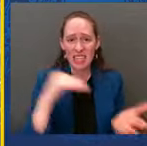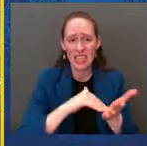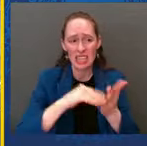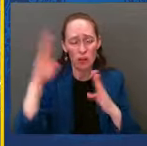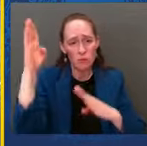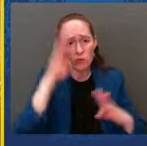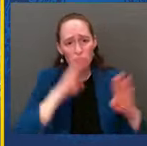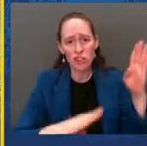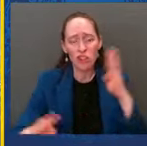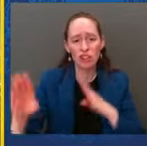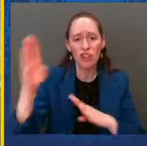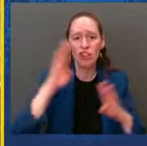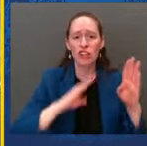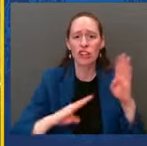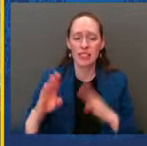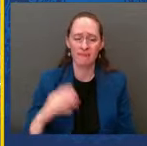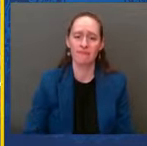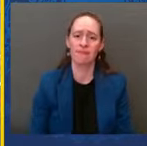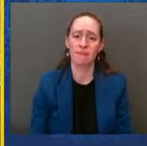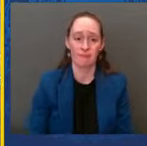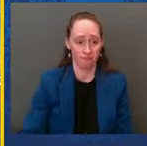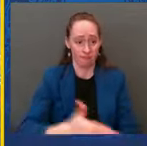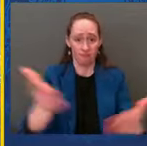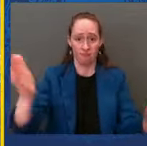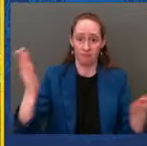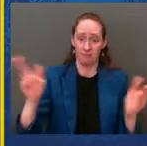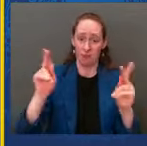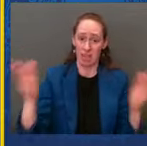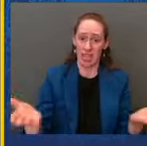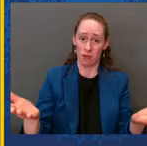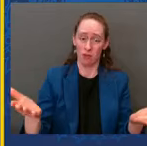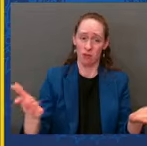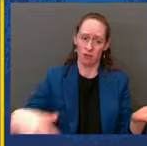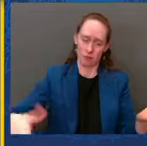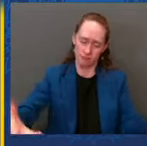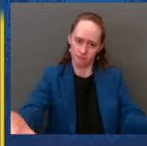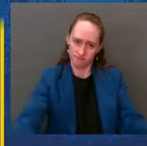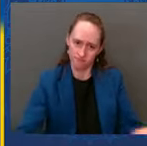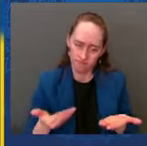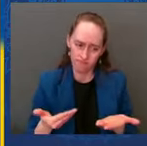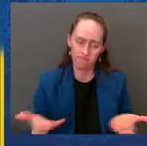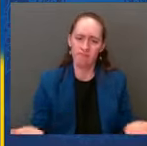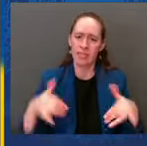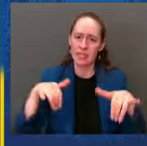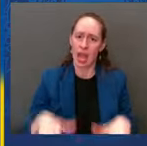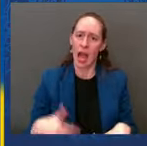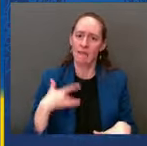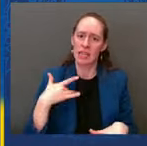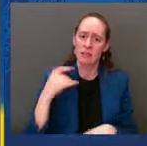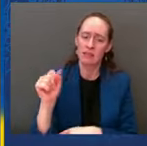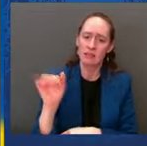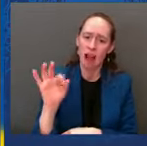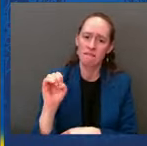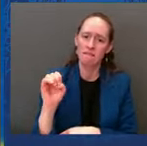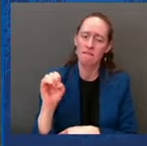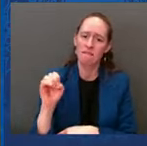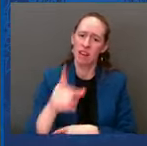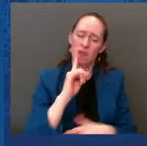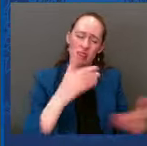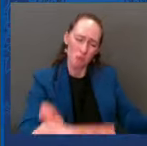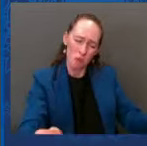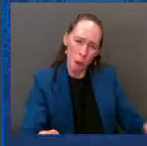light. You embraced them. You literally embraced them. I watched. I watched the looks on their faces.